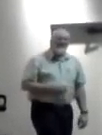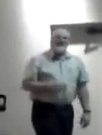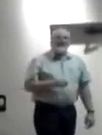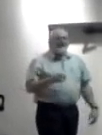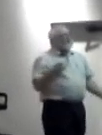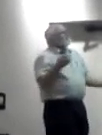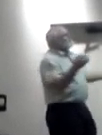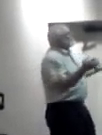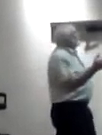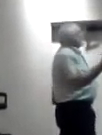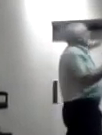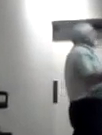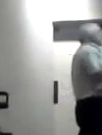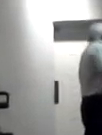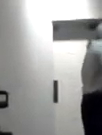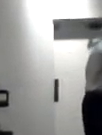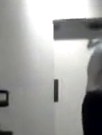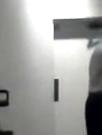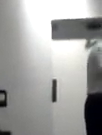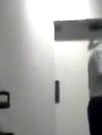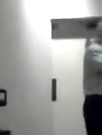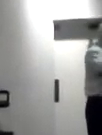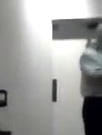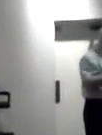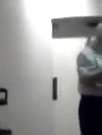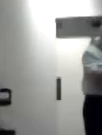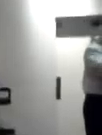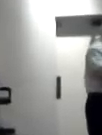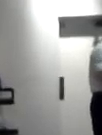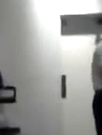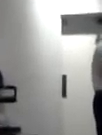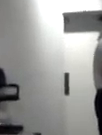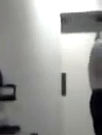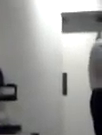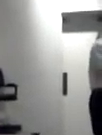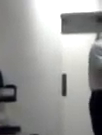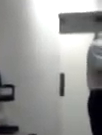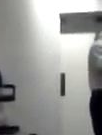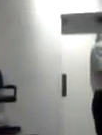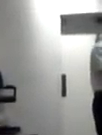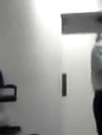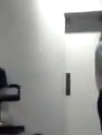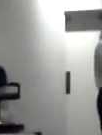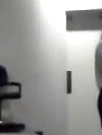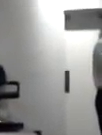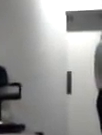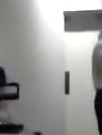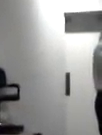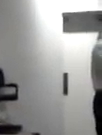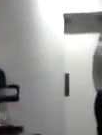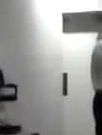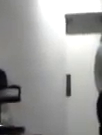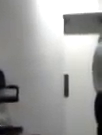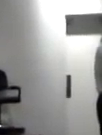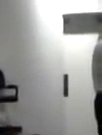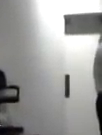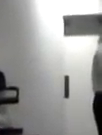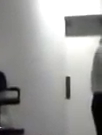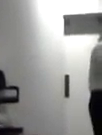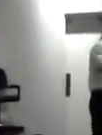to bring in the language of love that we have been talking about for the last couple of weeks here, and having a place